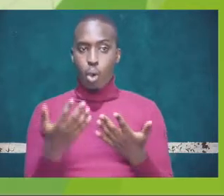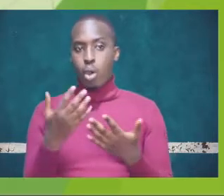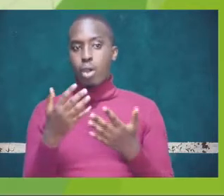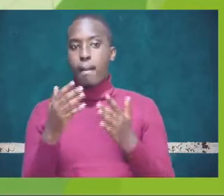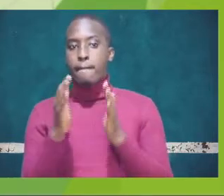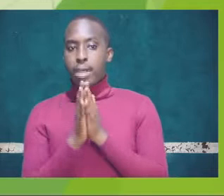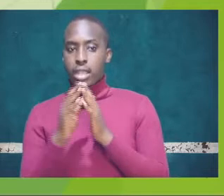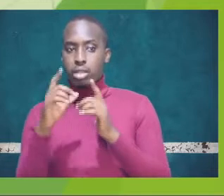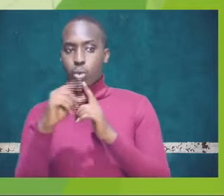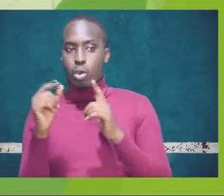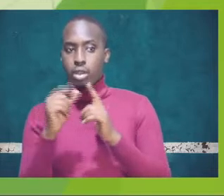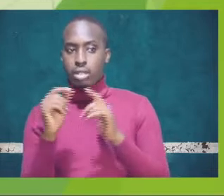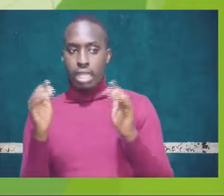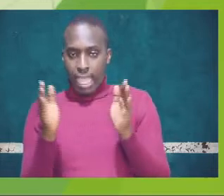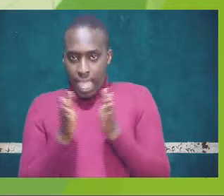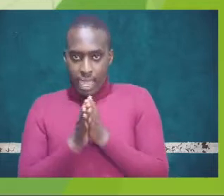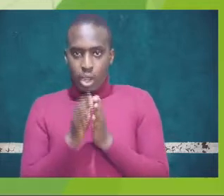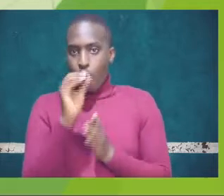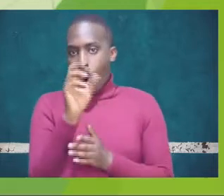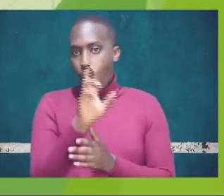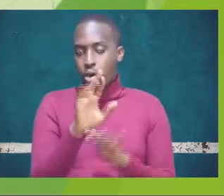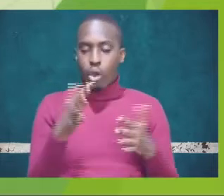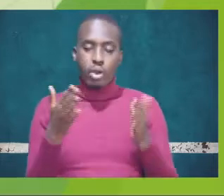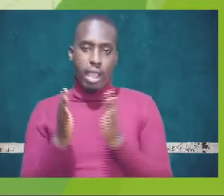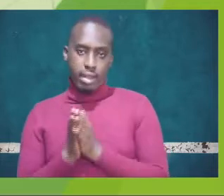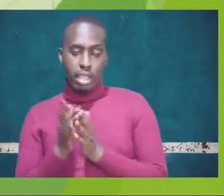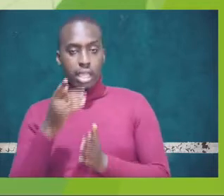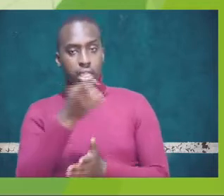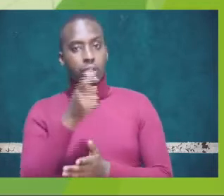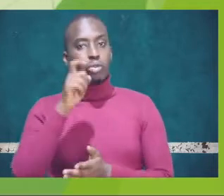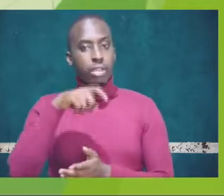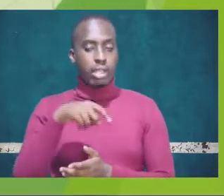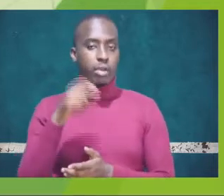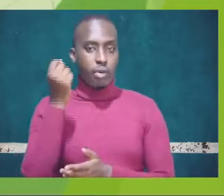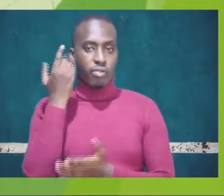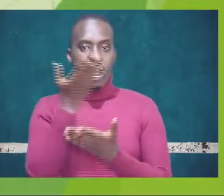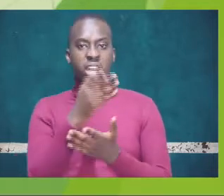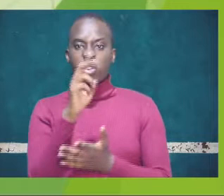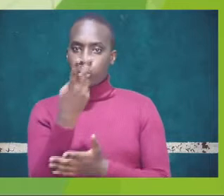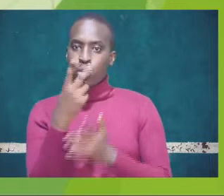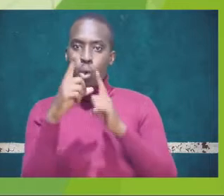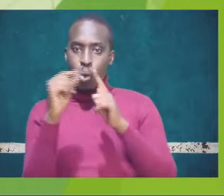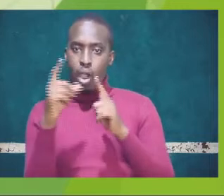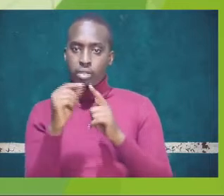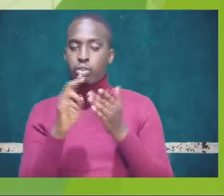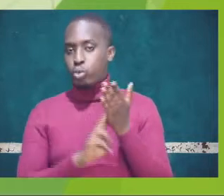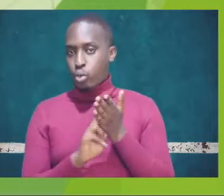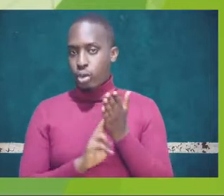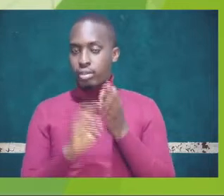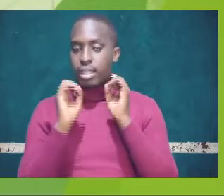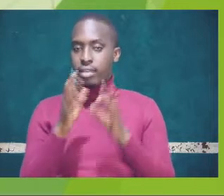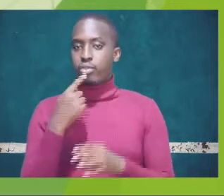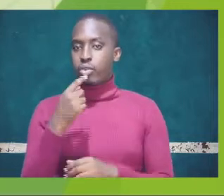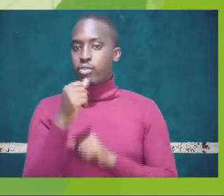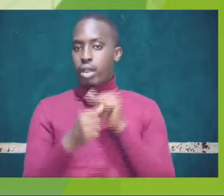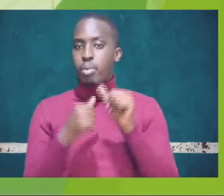word and. Here, we need to understand that there are 2 words we use when we are talking